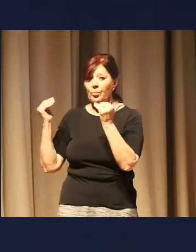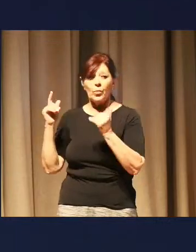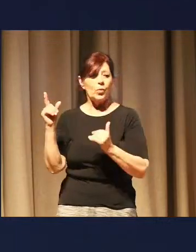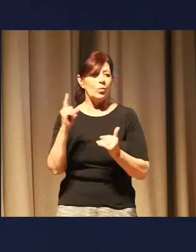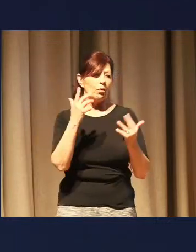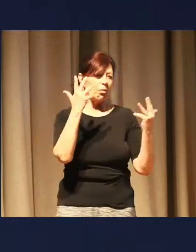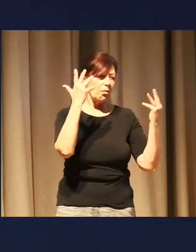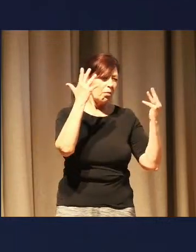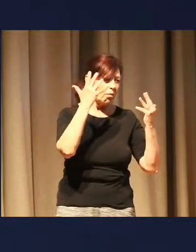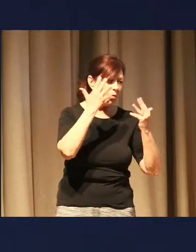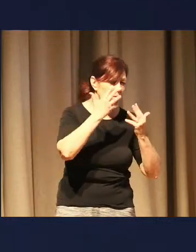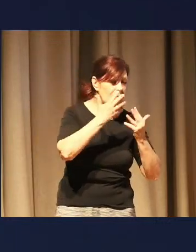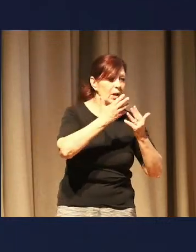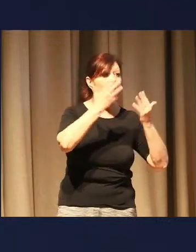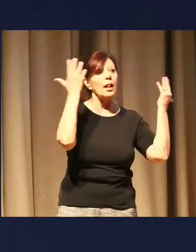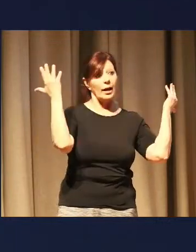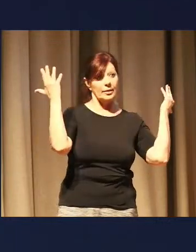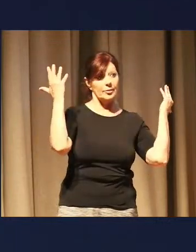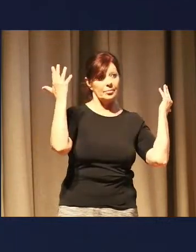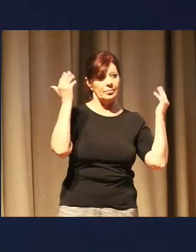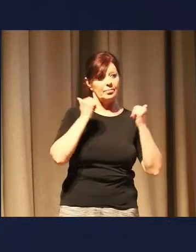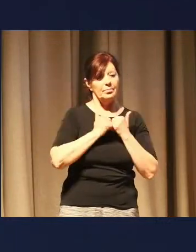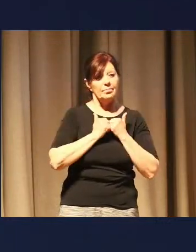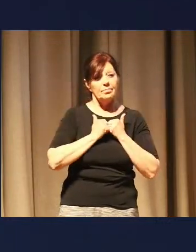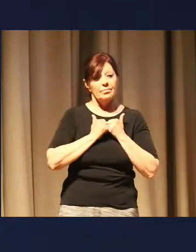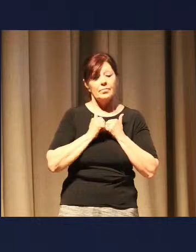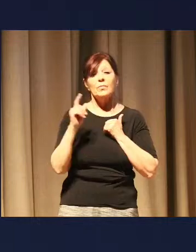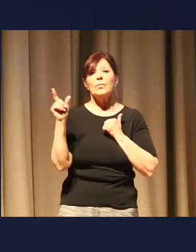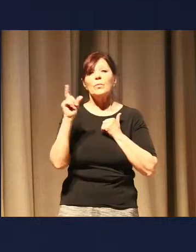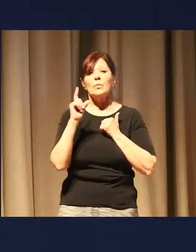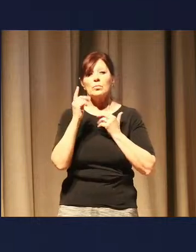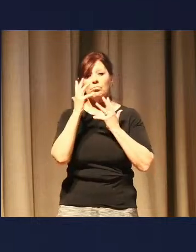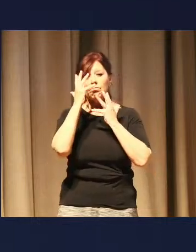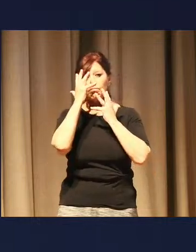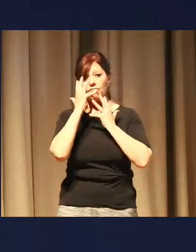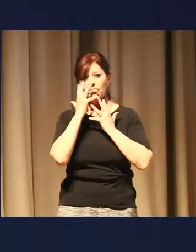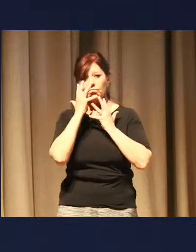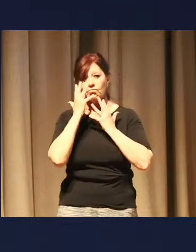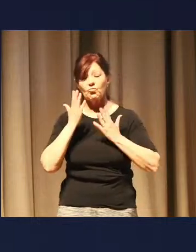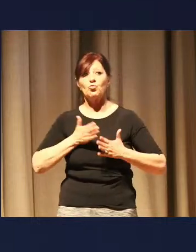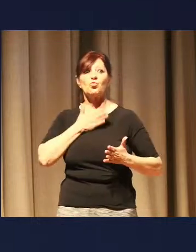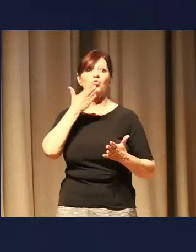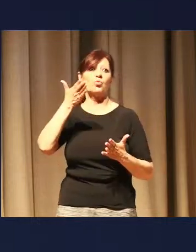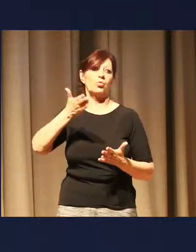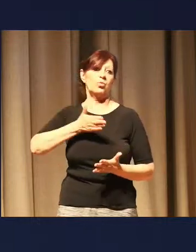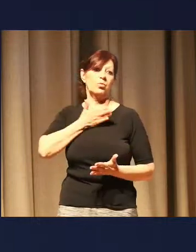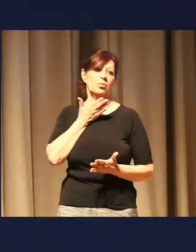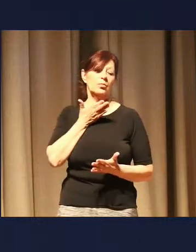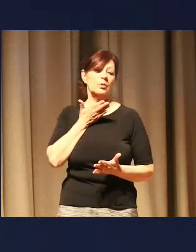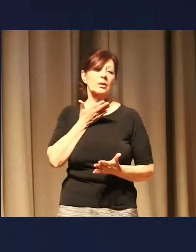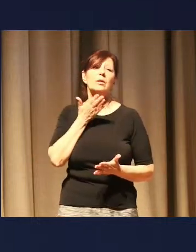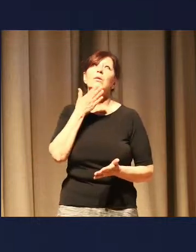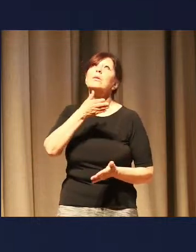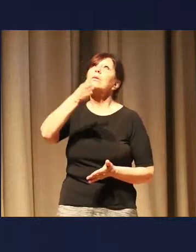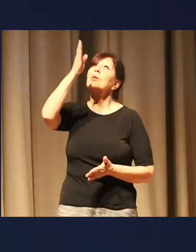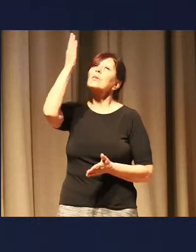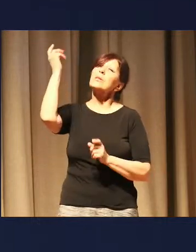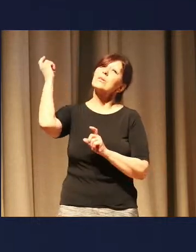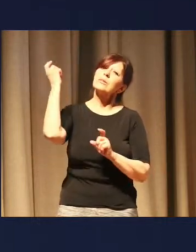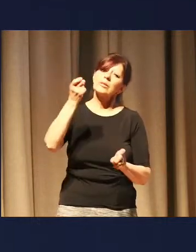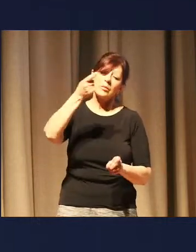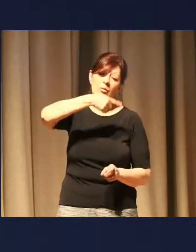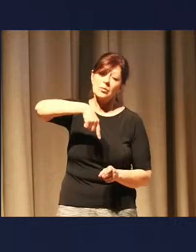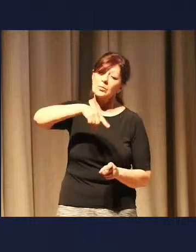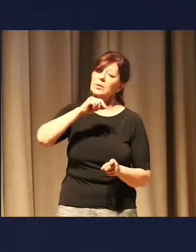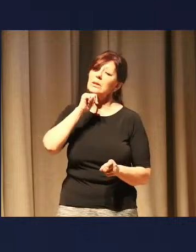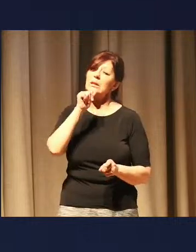there's darkness, light. And where there is sadness, joy. O divine Master, grant that we